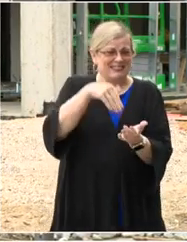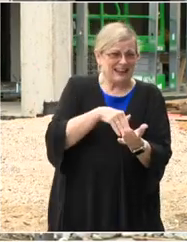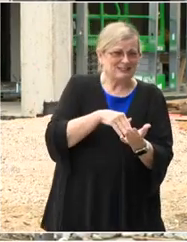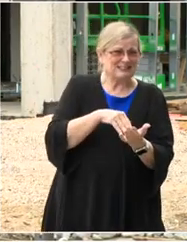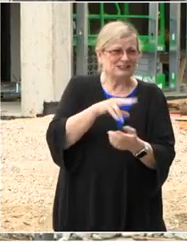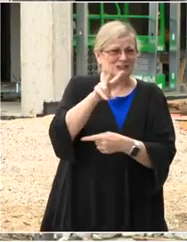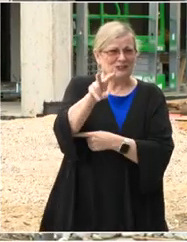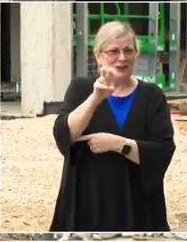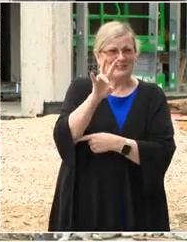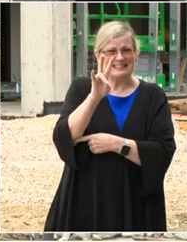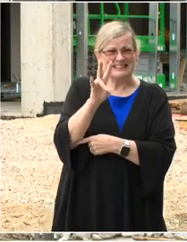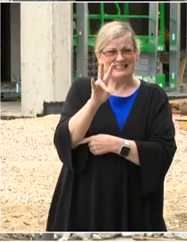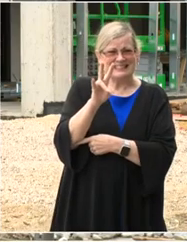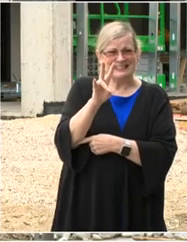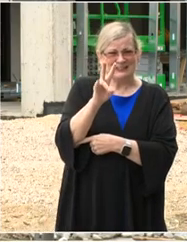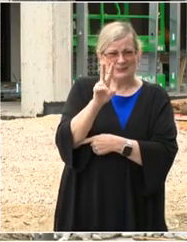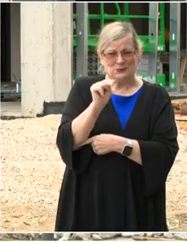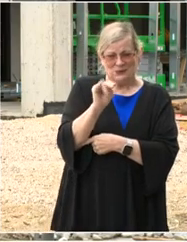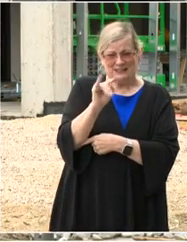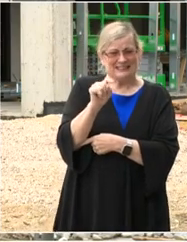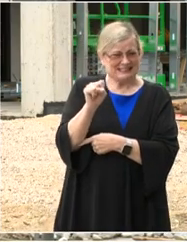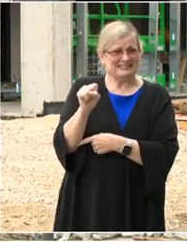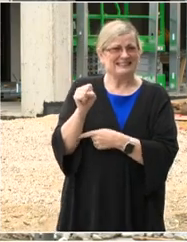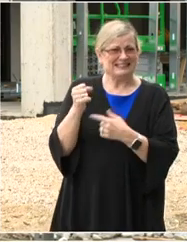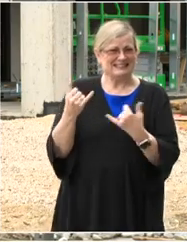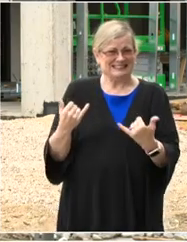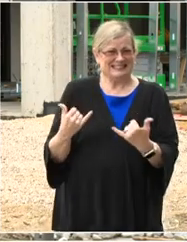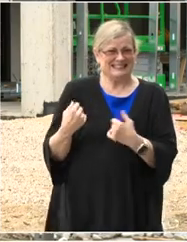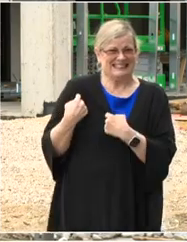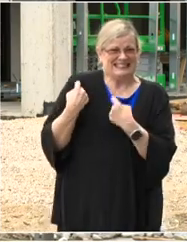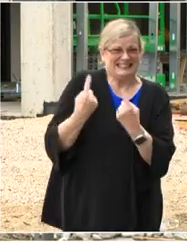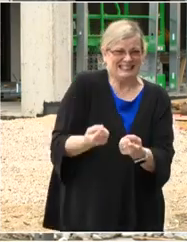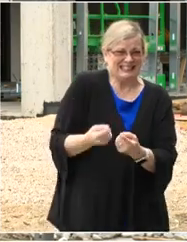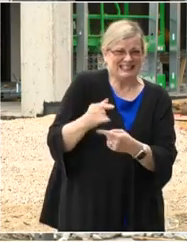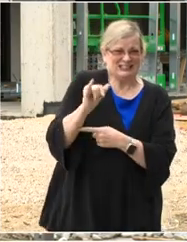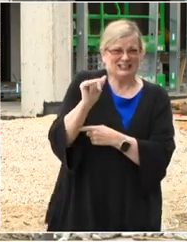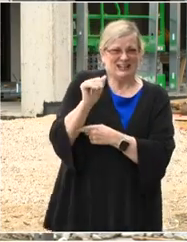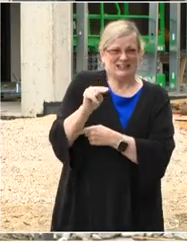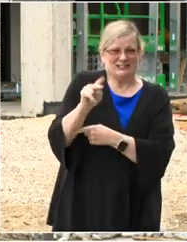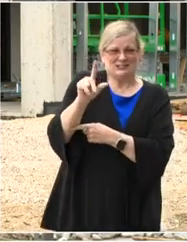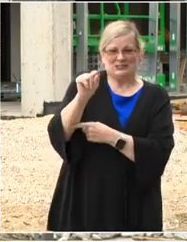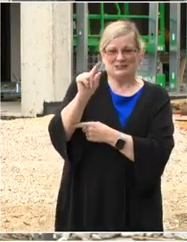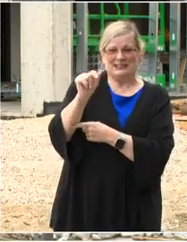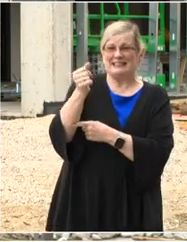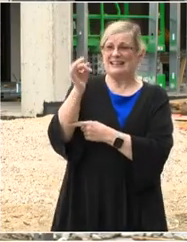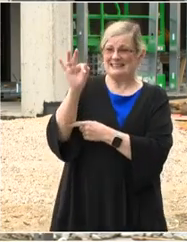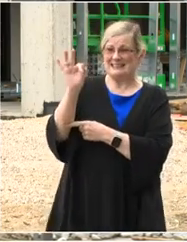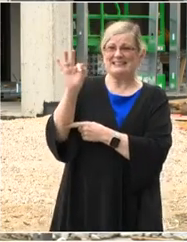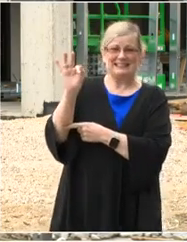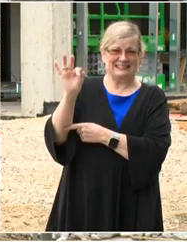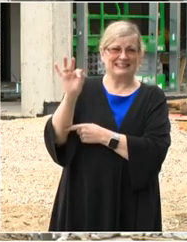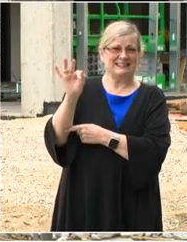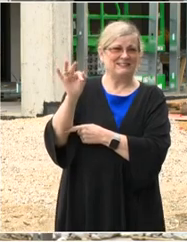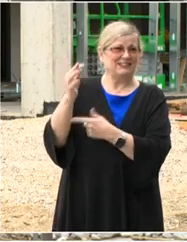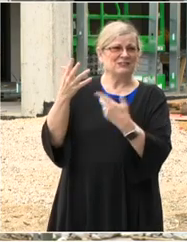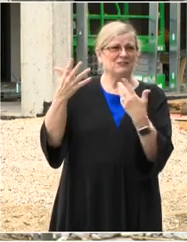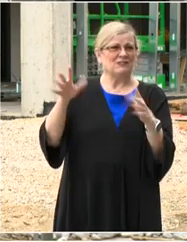16,271 units of housing since January of 2019. That means we're 45% of the goal.